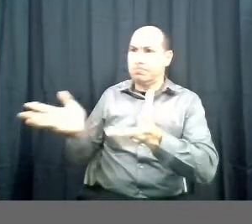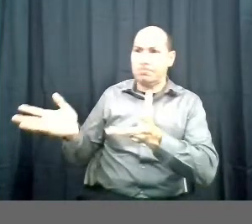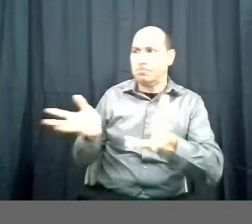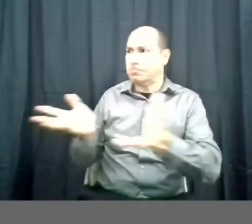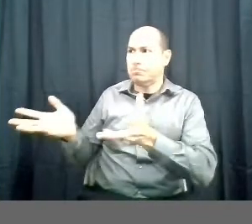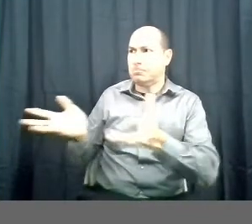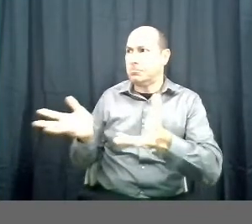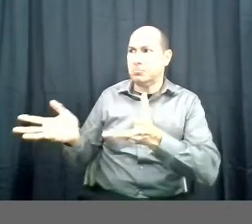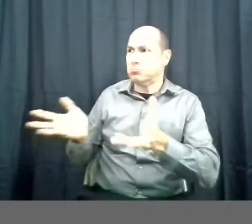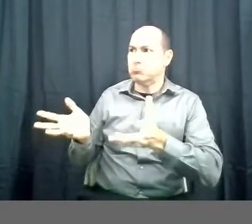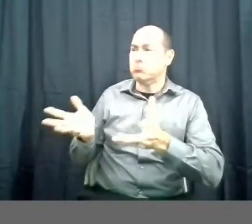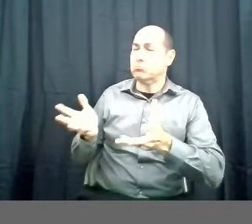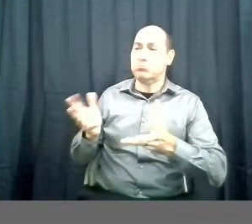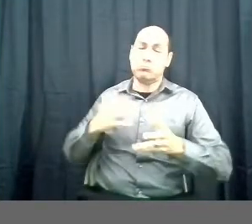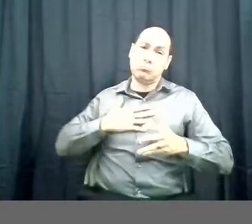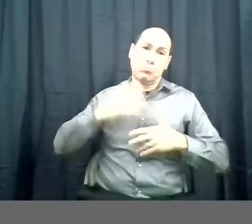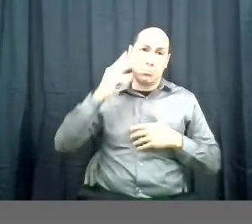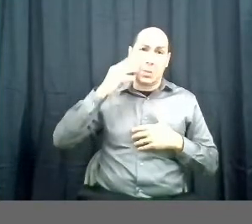in my experience,